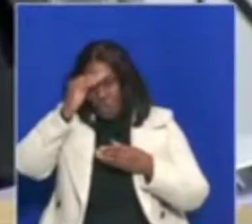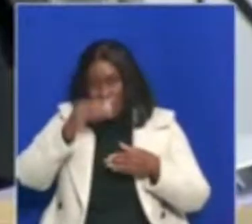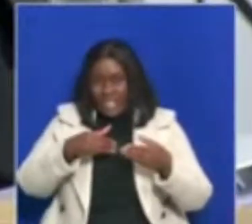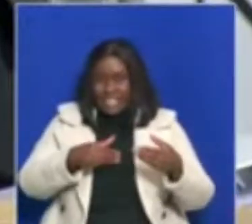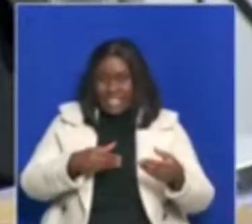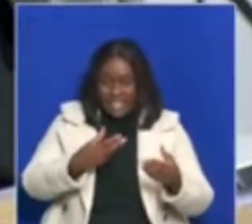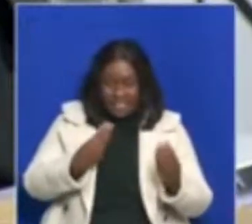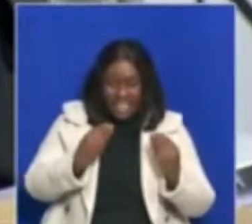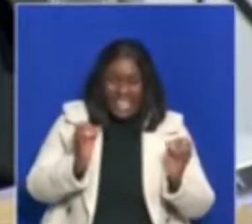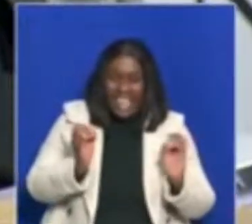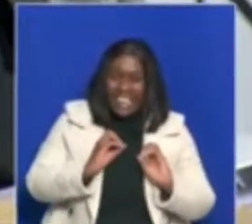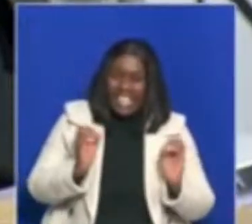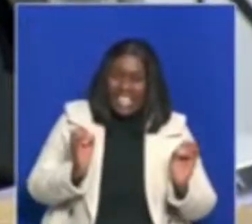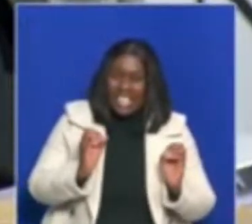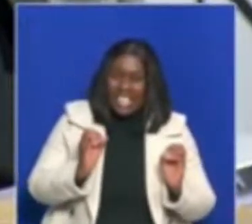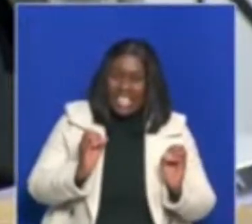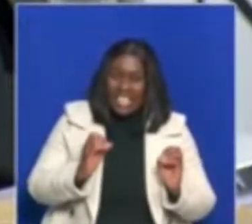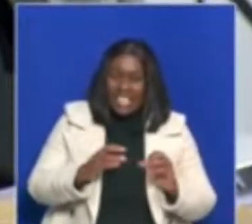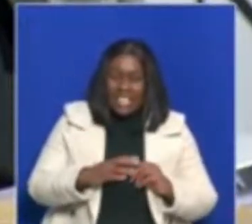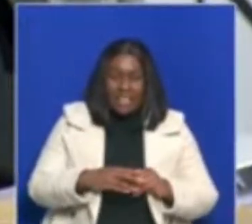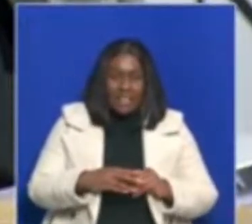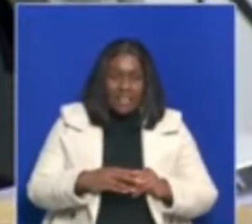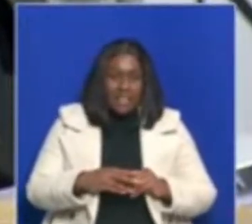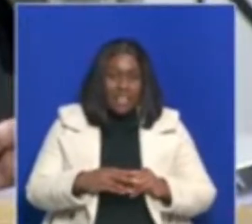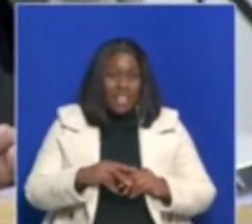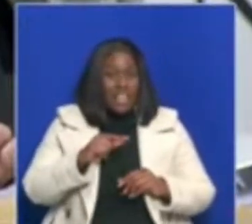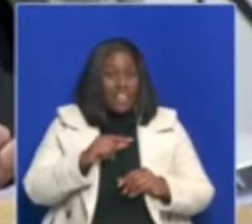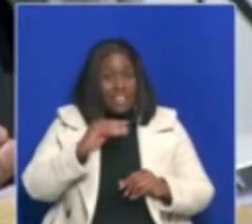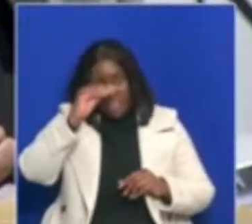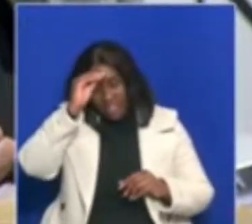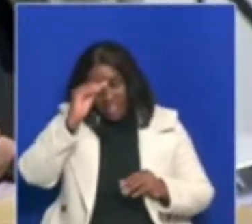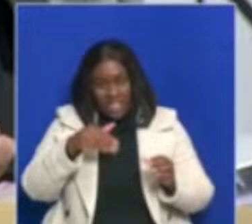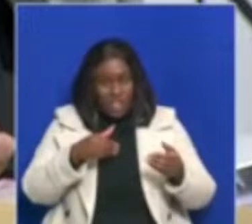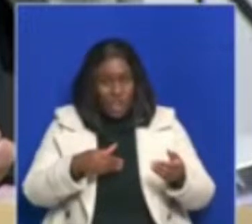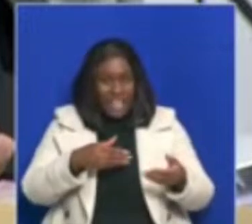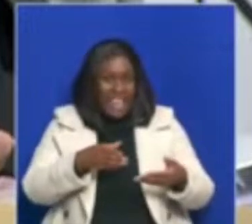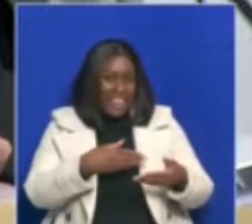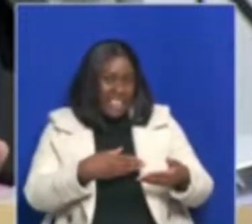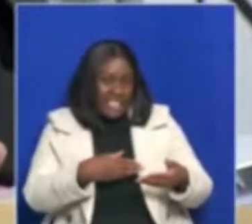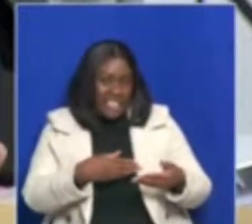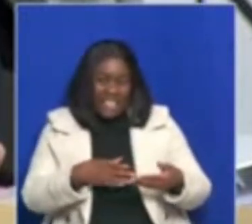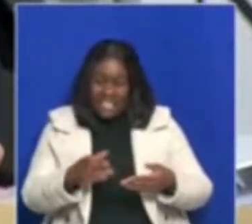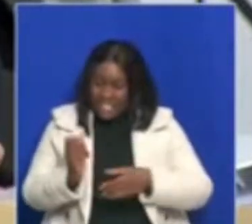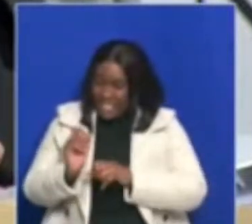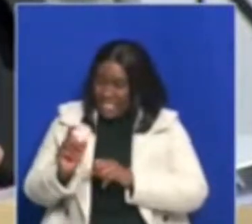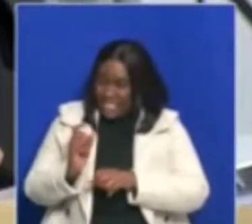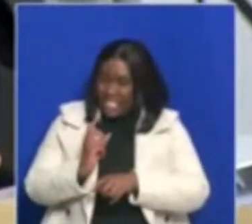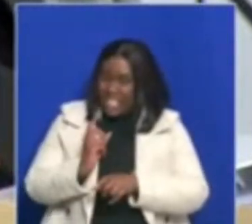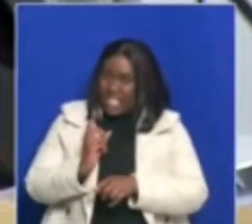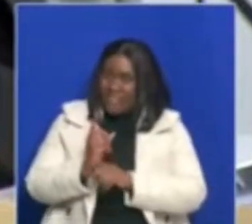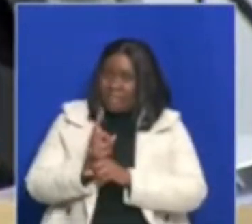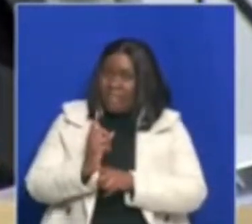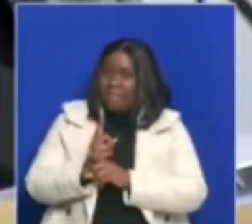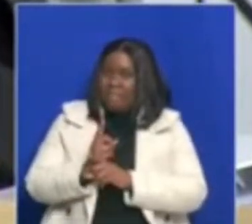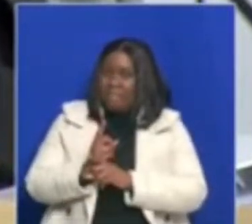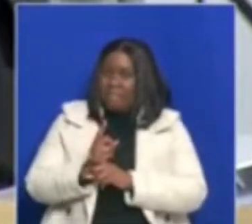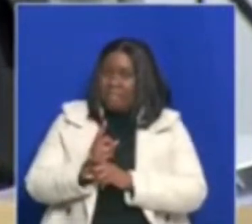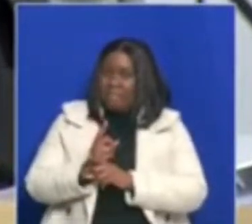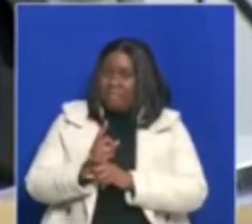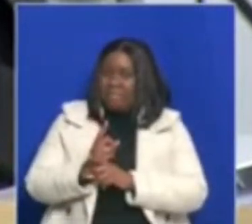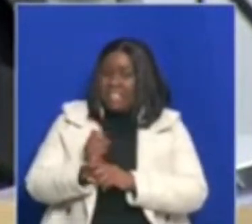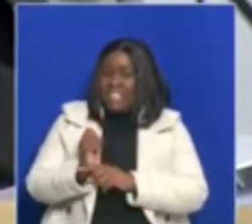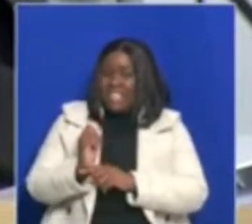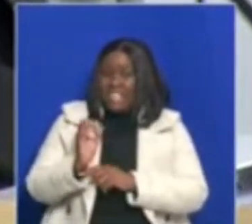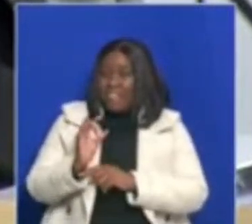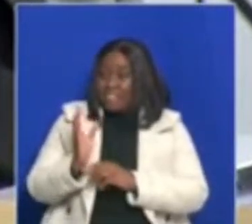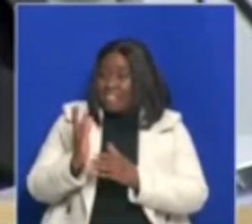There's basically nothing in the docket. Yes. There's nothing in the docket. Exactly my point. Yeah. If they are getting the